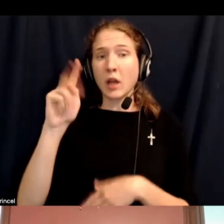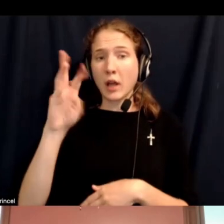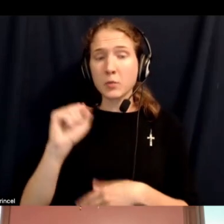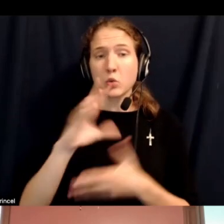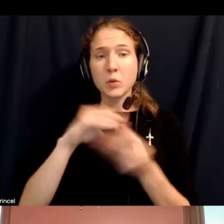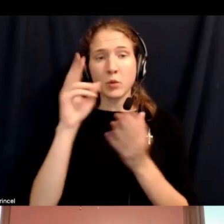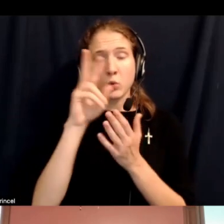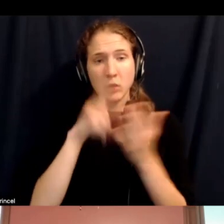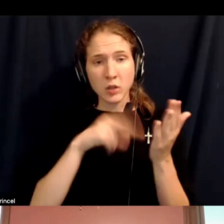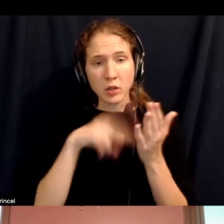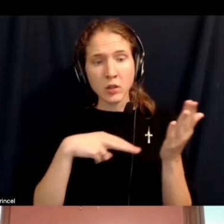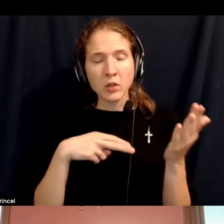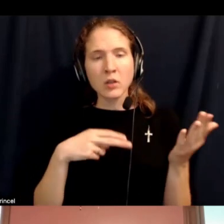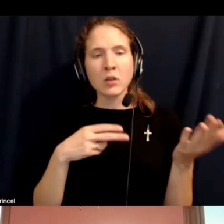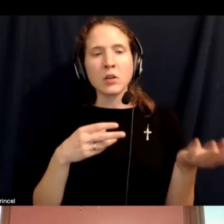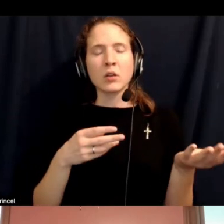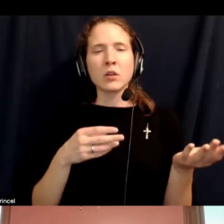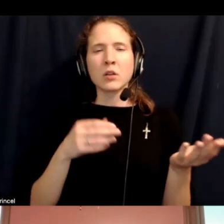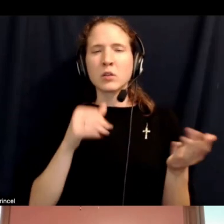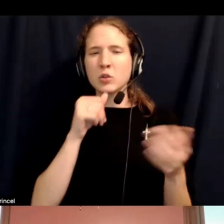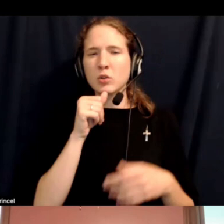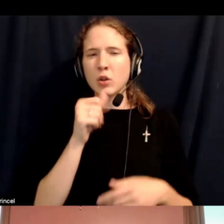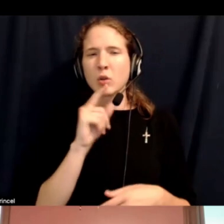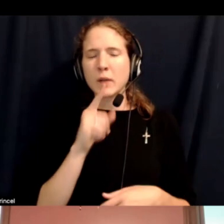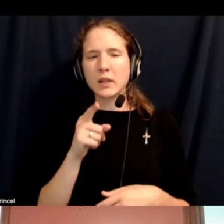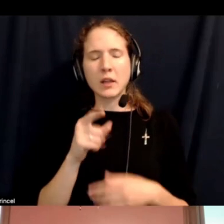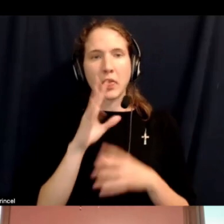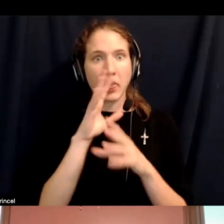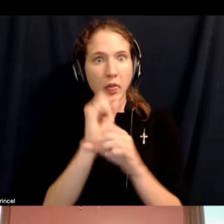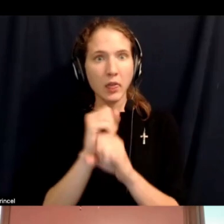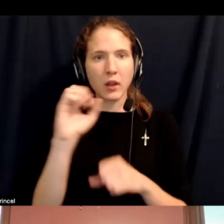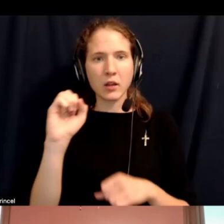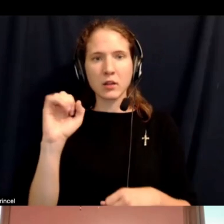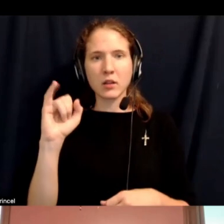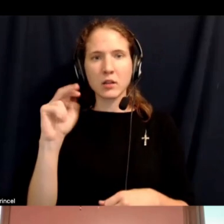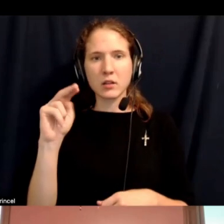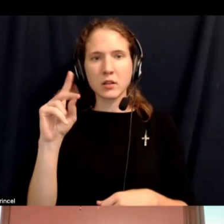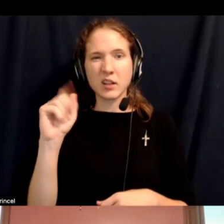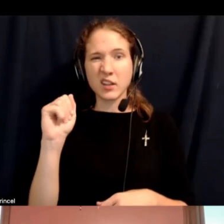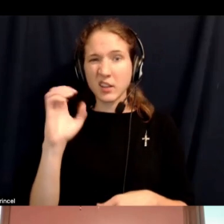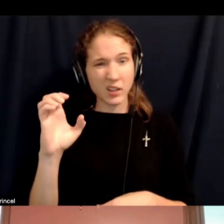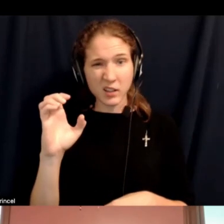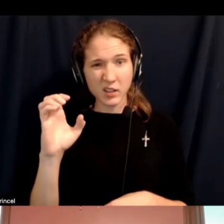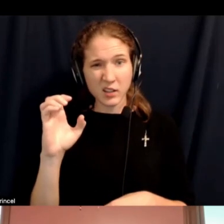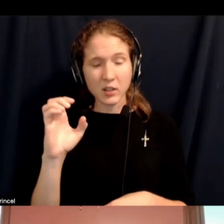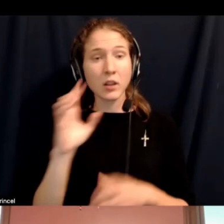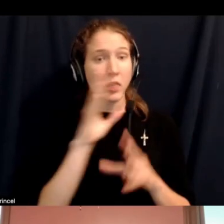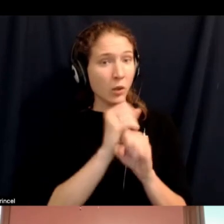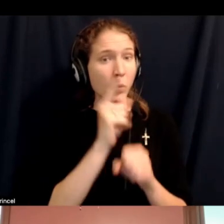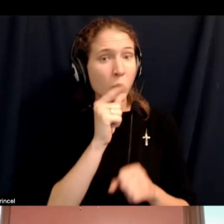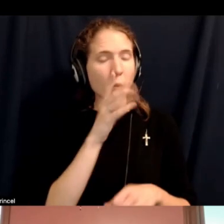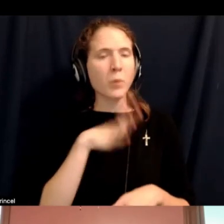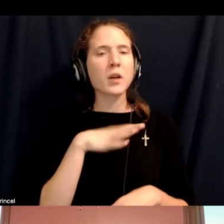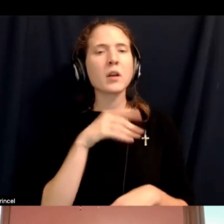me was not really, Sendak it was this woman to whom he had